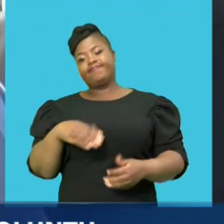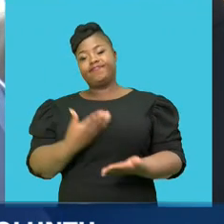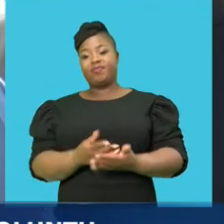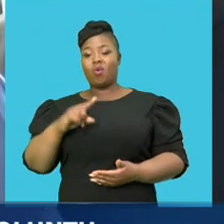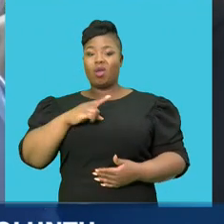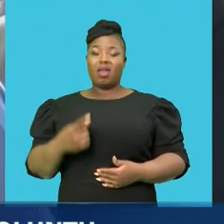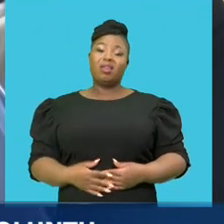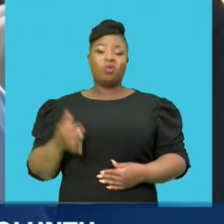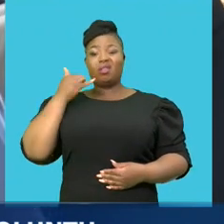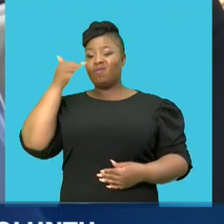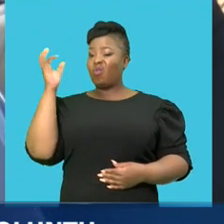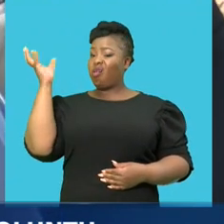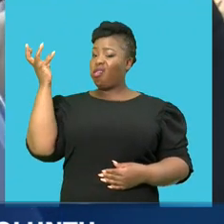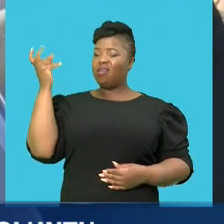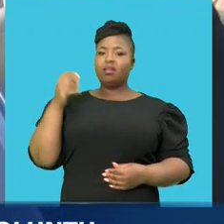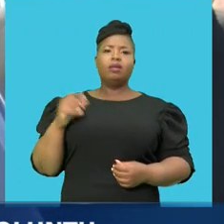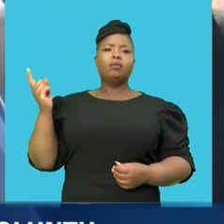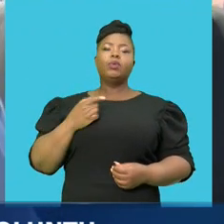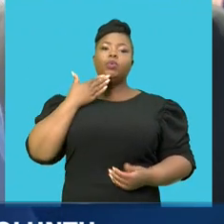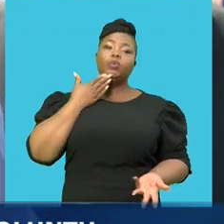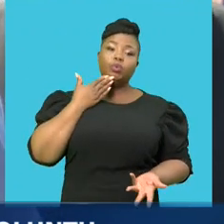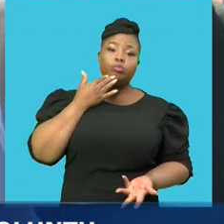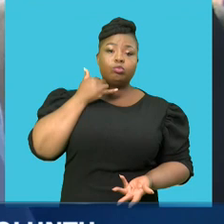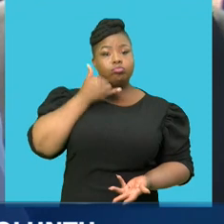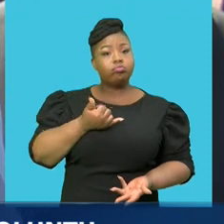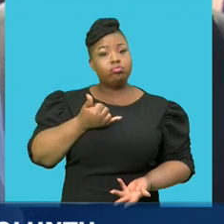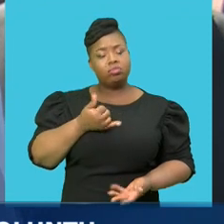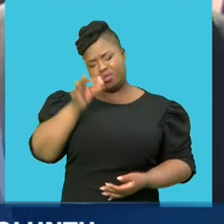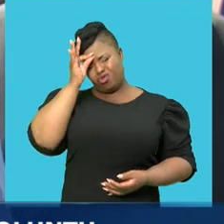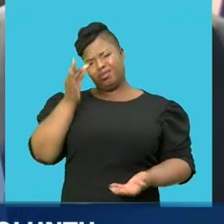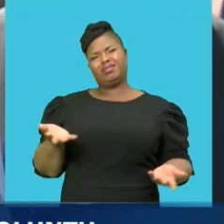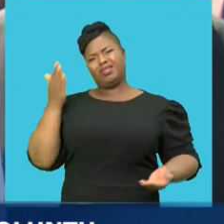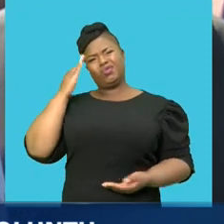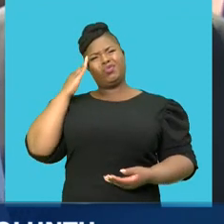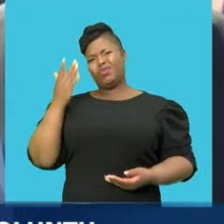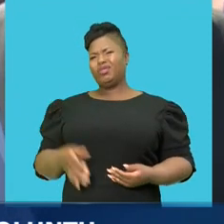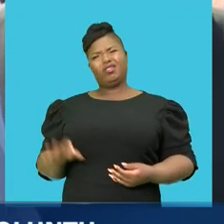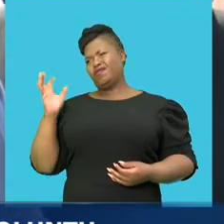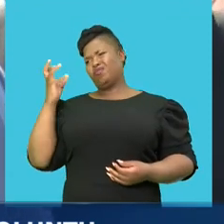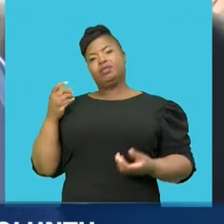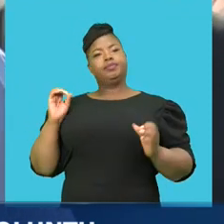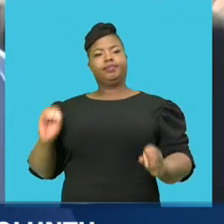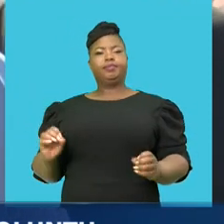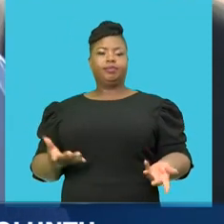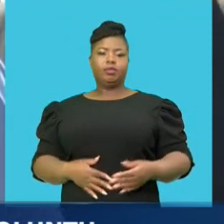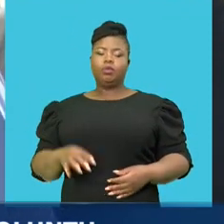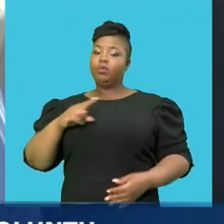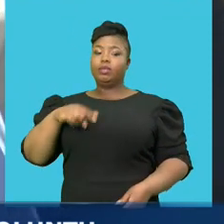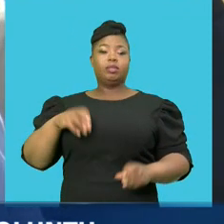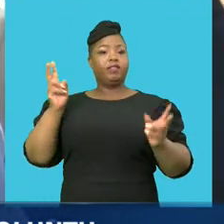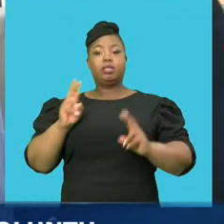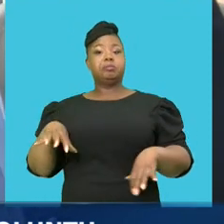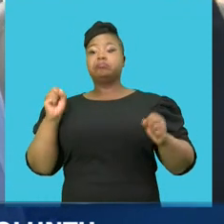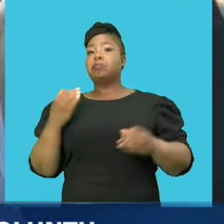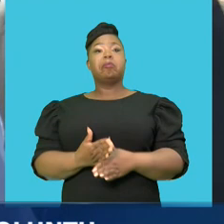people phone the ambulance and it doesn't come, guess who they call? The police. And they know we are not controlling the ambulances, you know. If electricity is